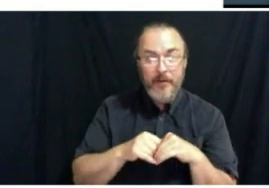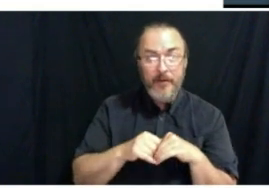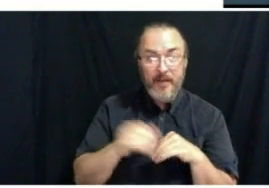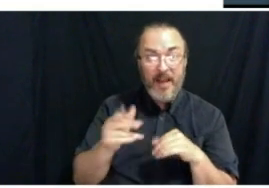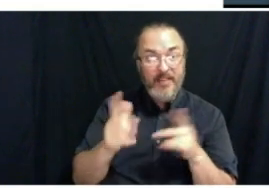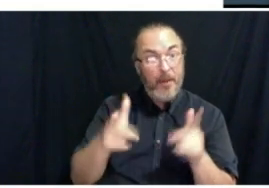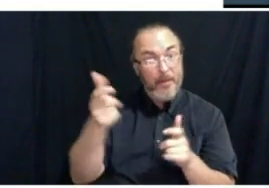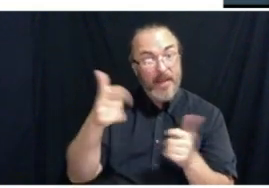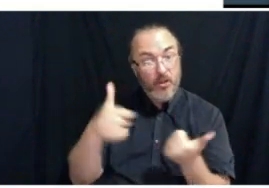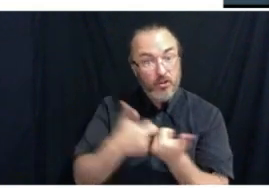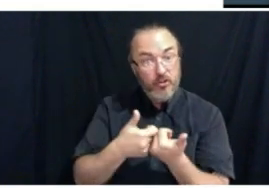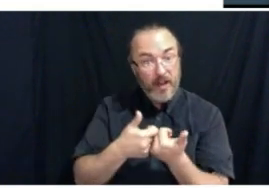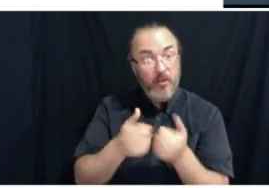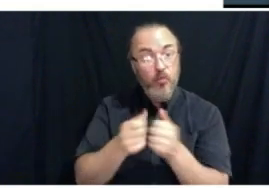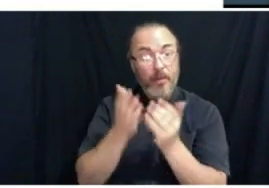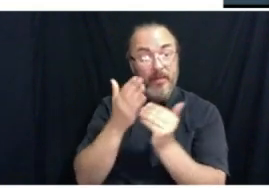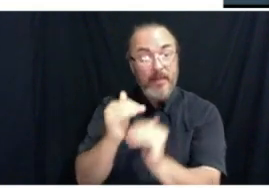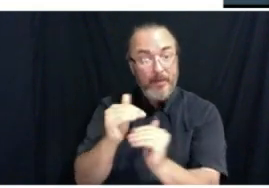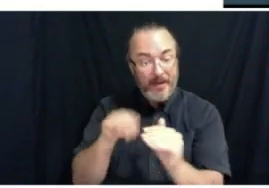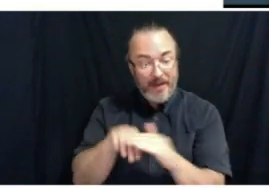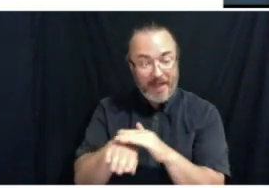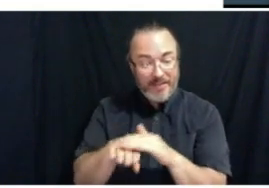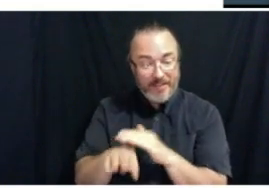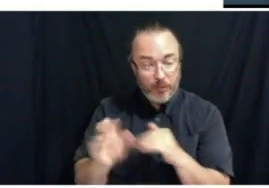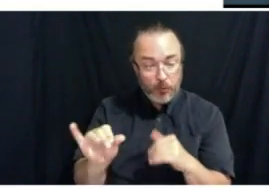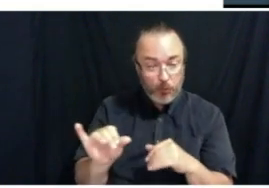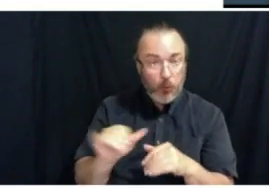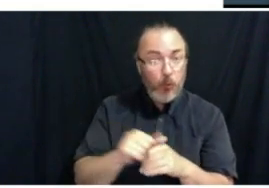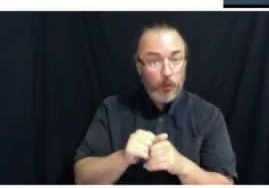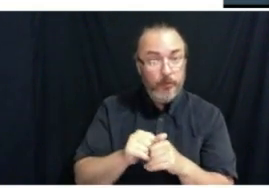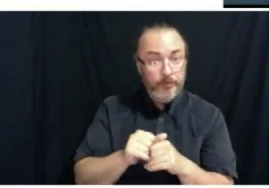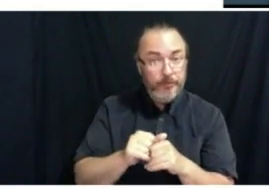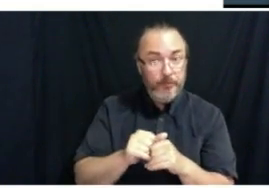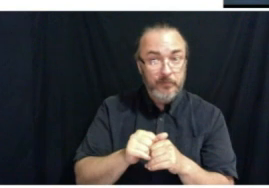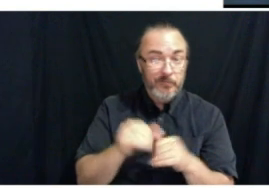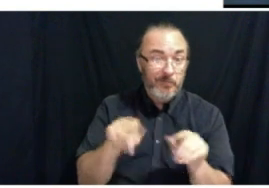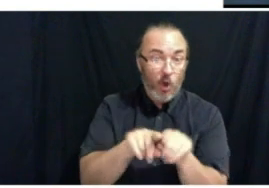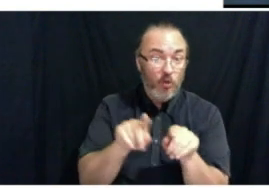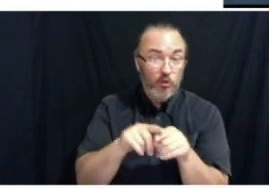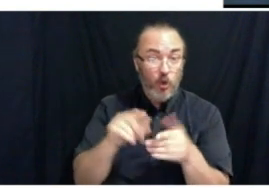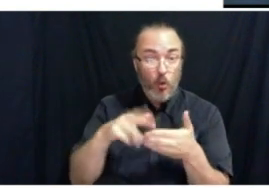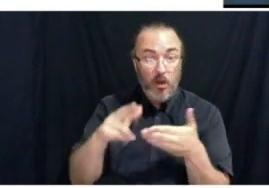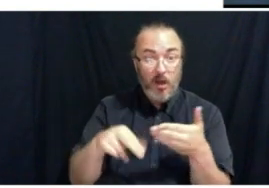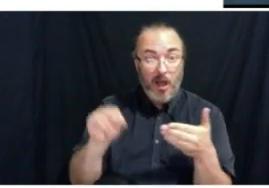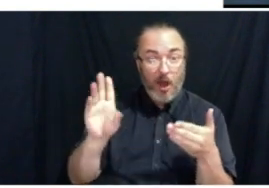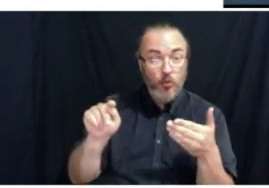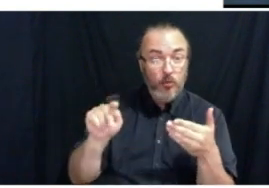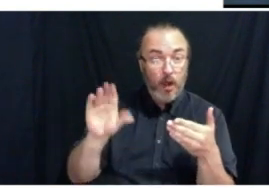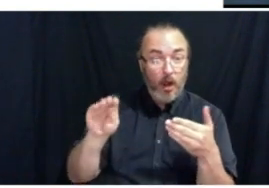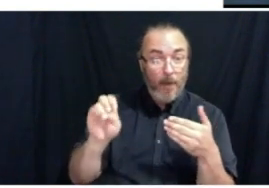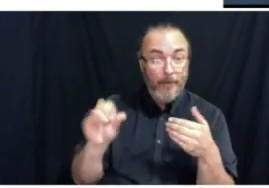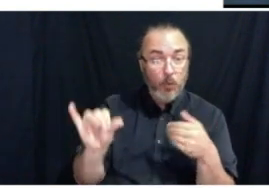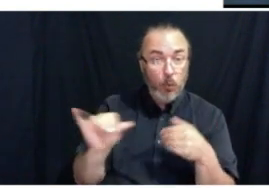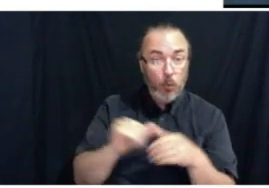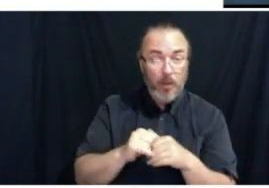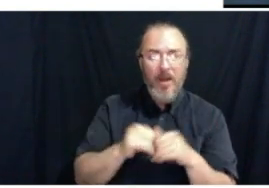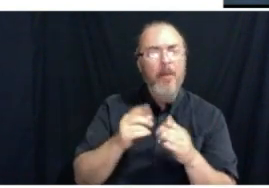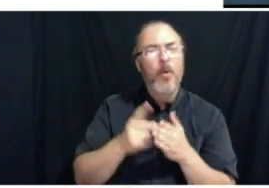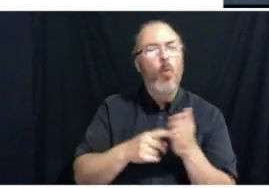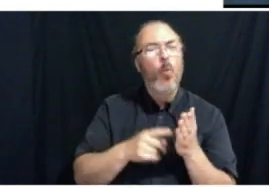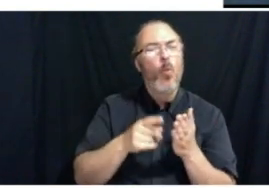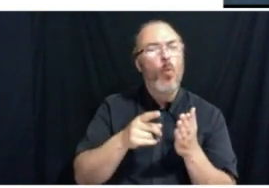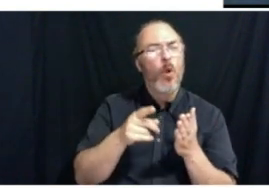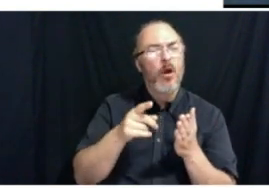often with limited access to education as well as outcomes. And so, what action would you say, what do we need